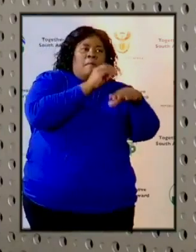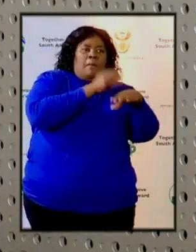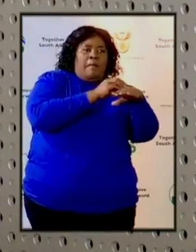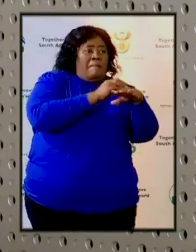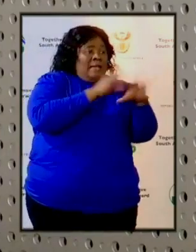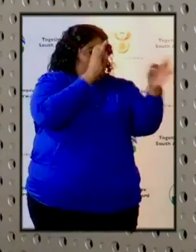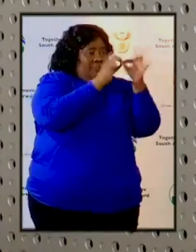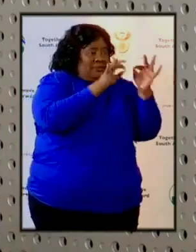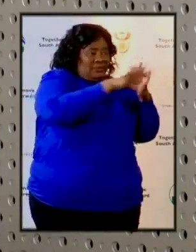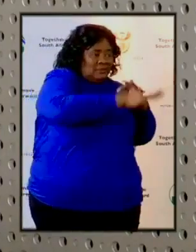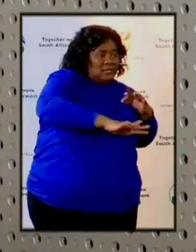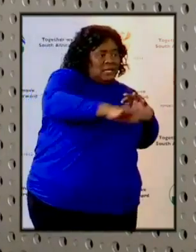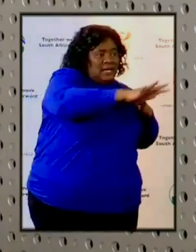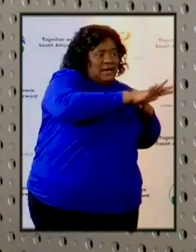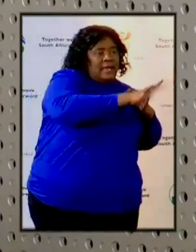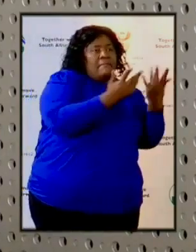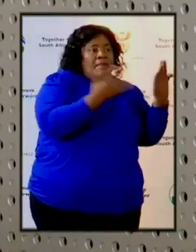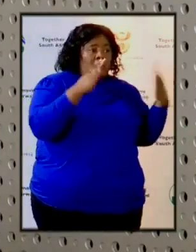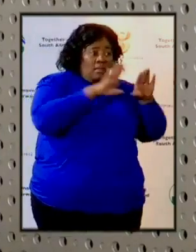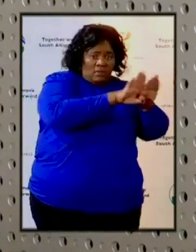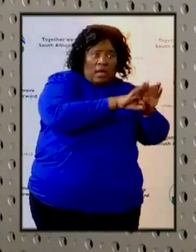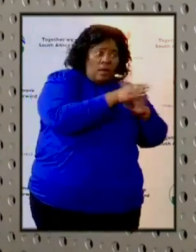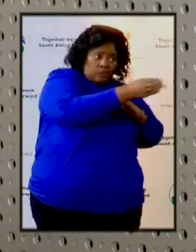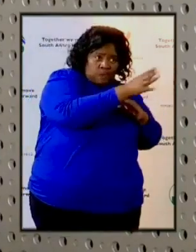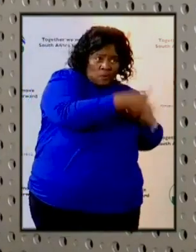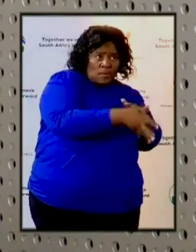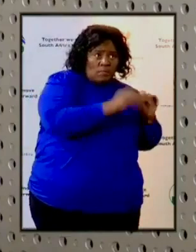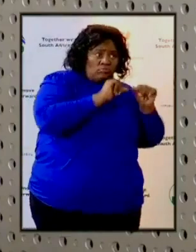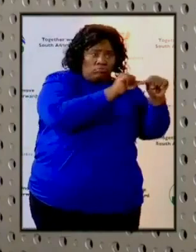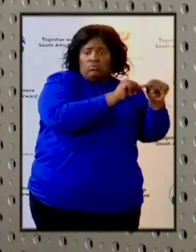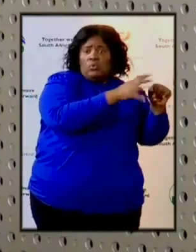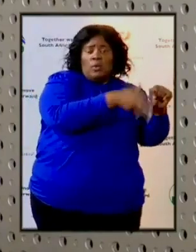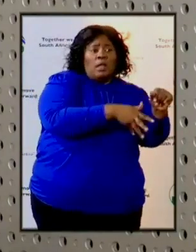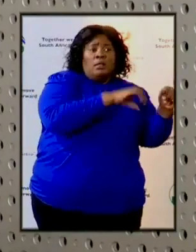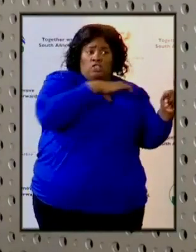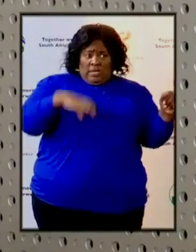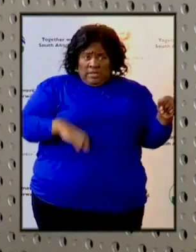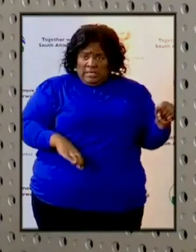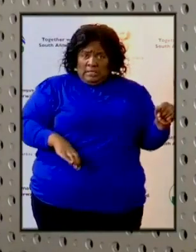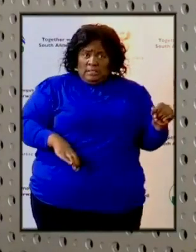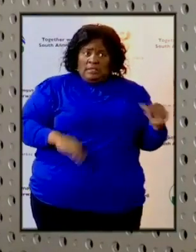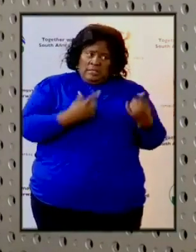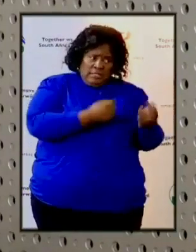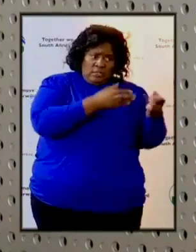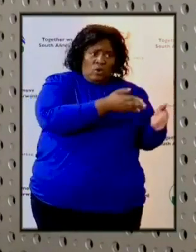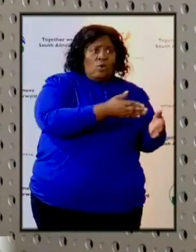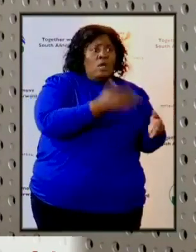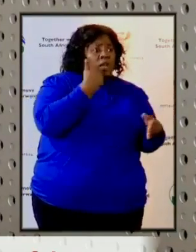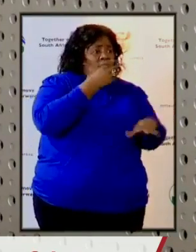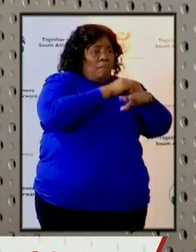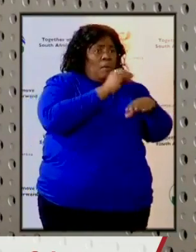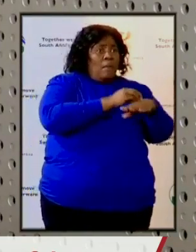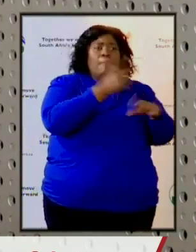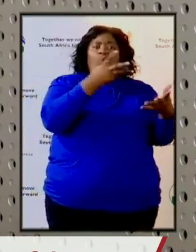place. Maybe the lockdown will be there. The Chinese, that's what they did. The most problem was in